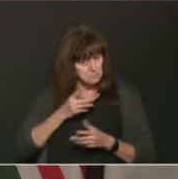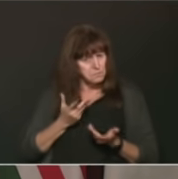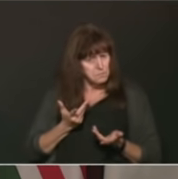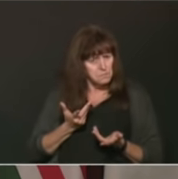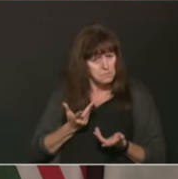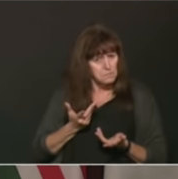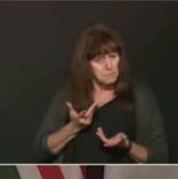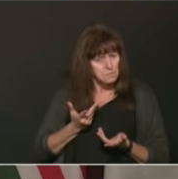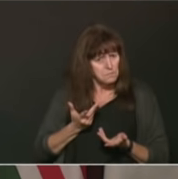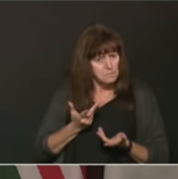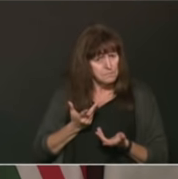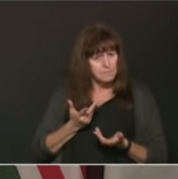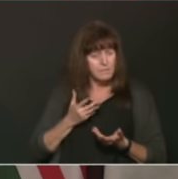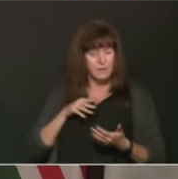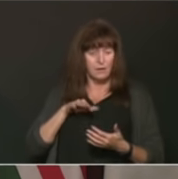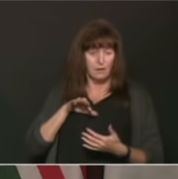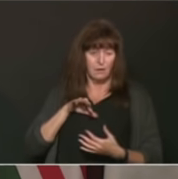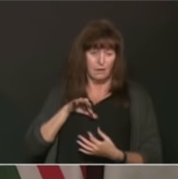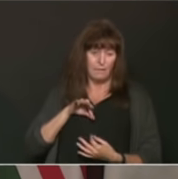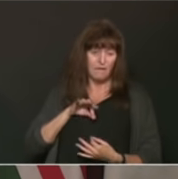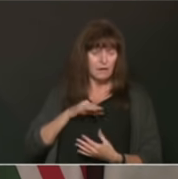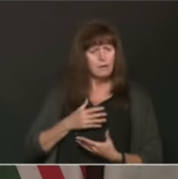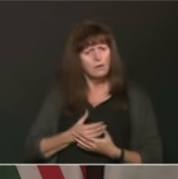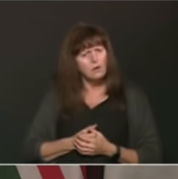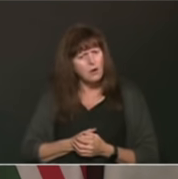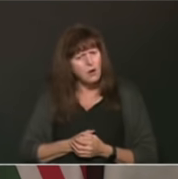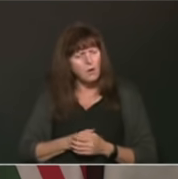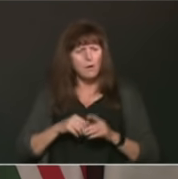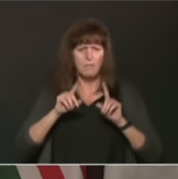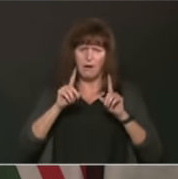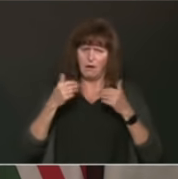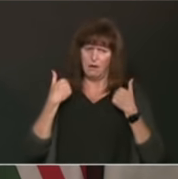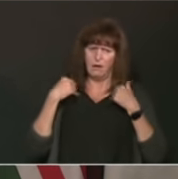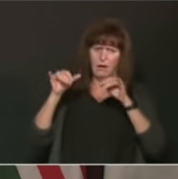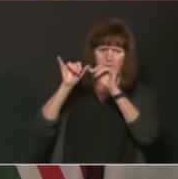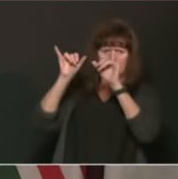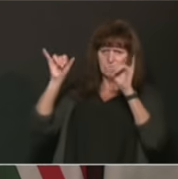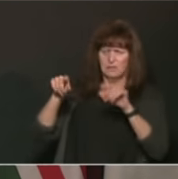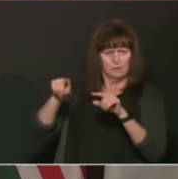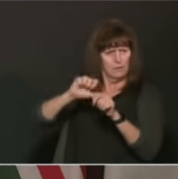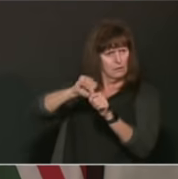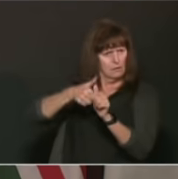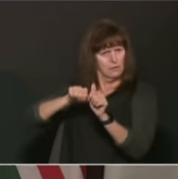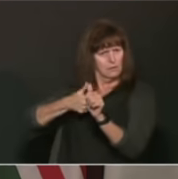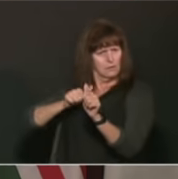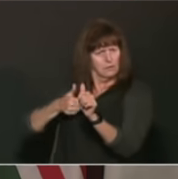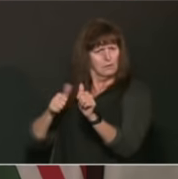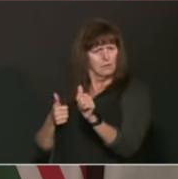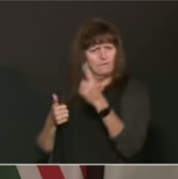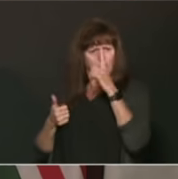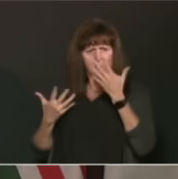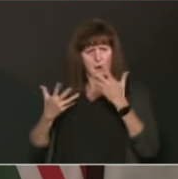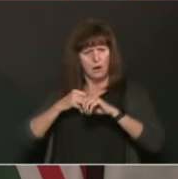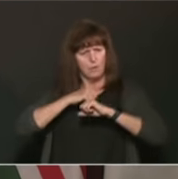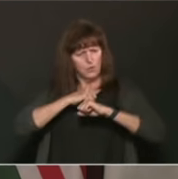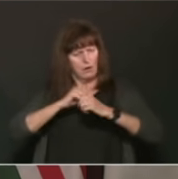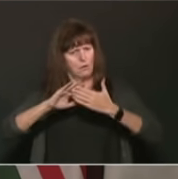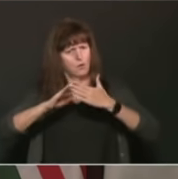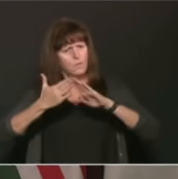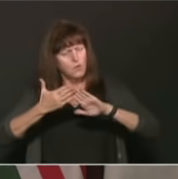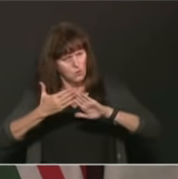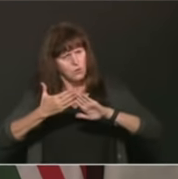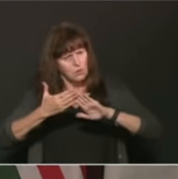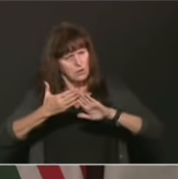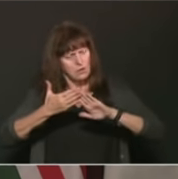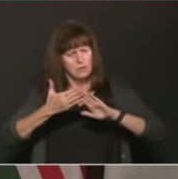fail-proof, but we have the backups for protecting our communities as we go indoors and we go into different